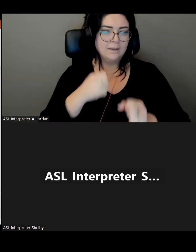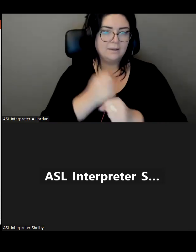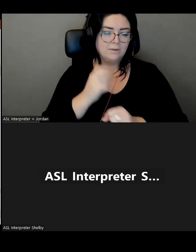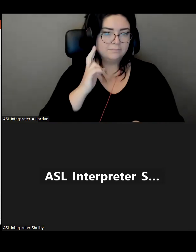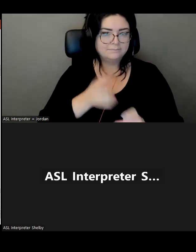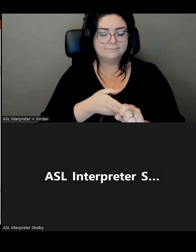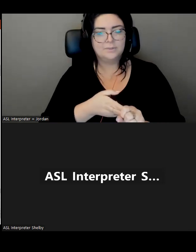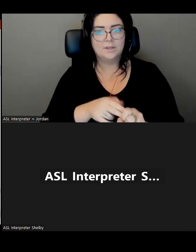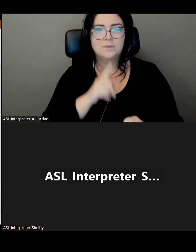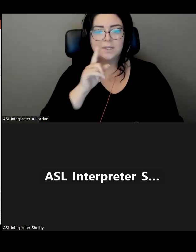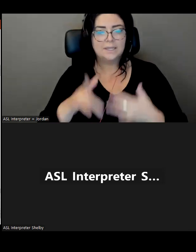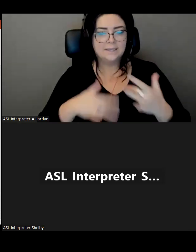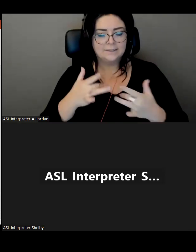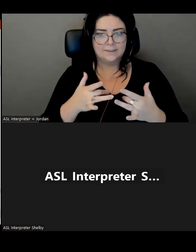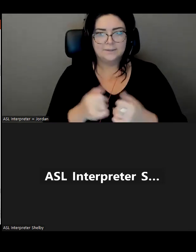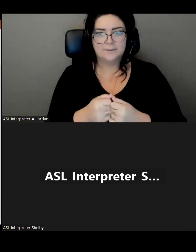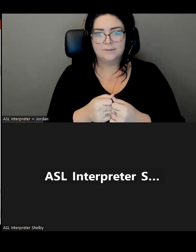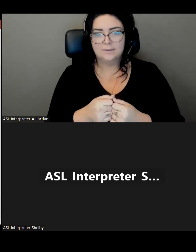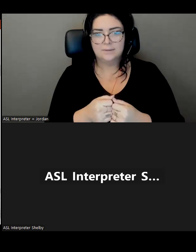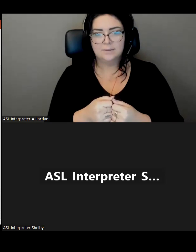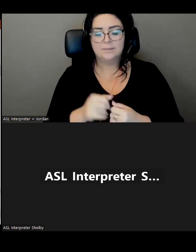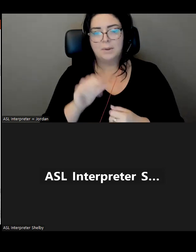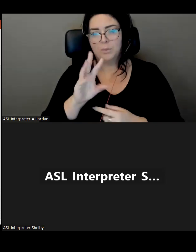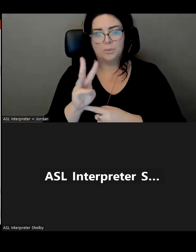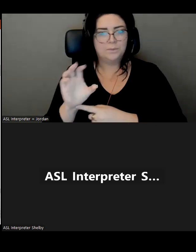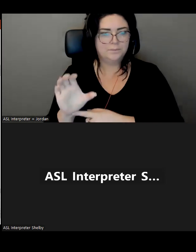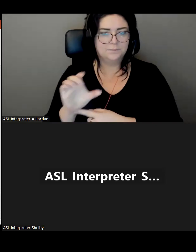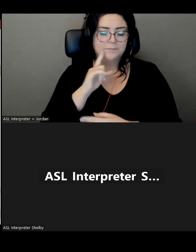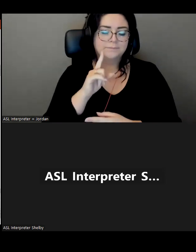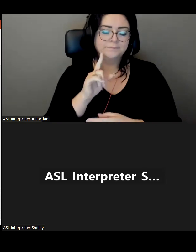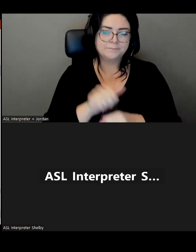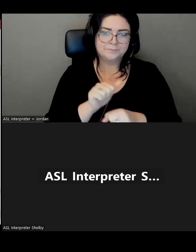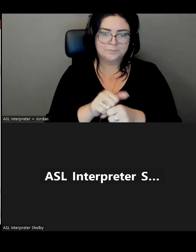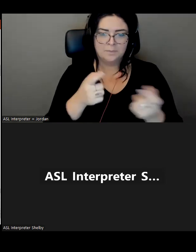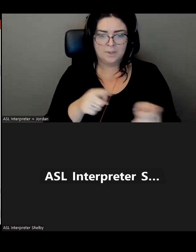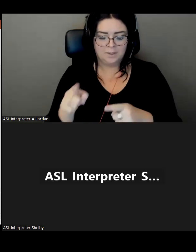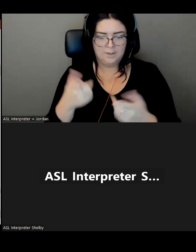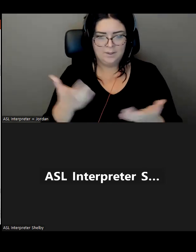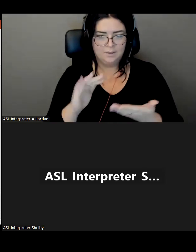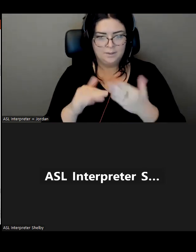get quite excited sometimes when we're talking about the coalitions and the work that happens in community.